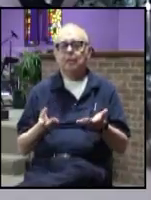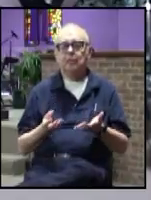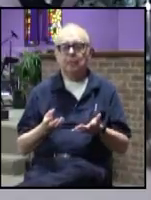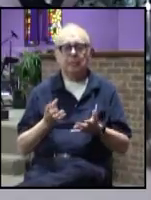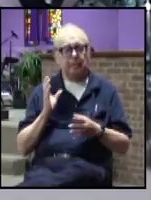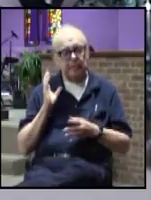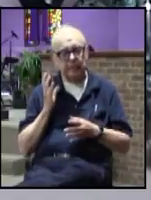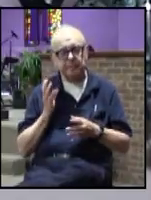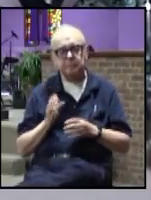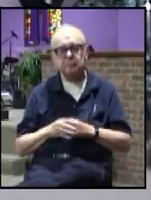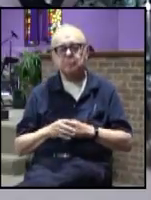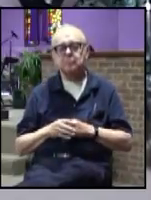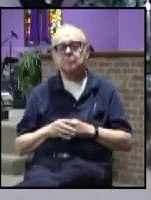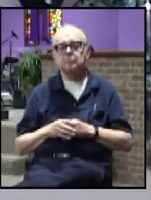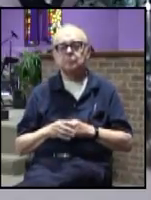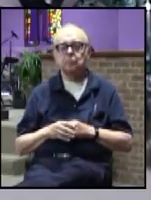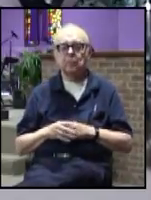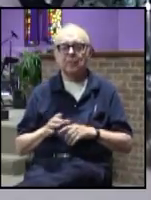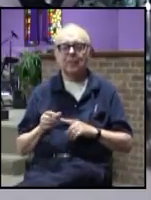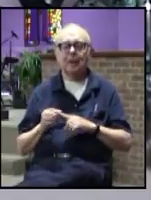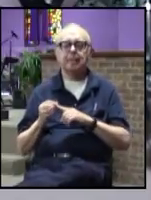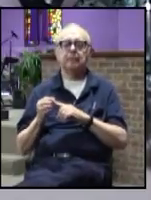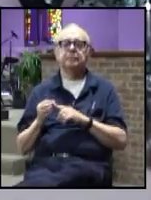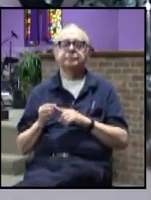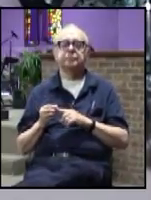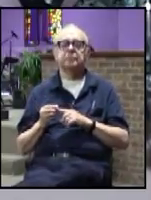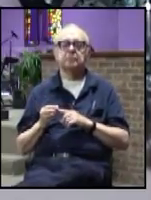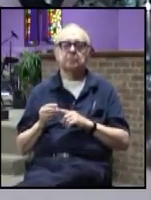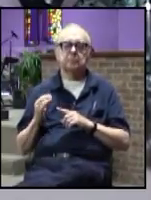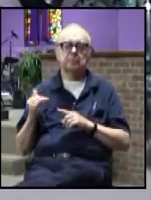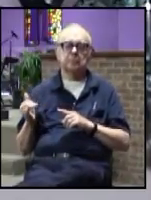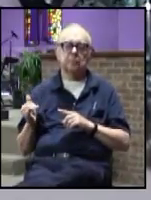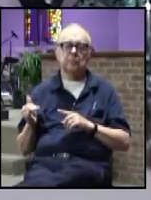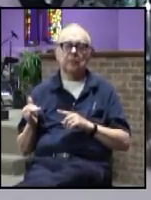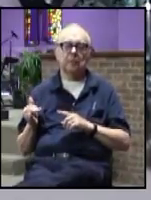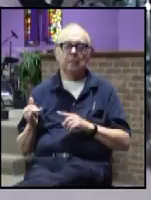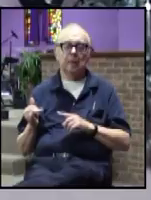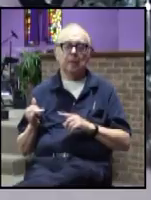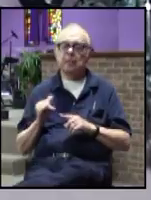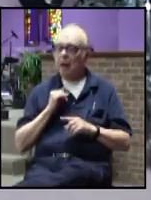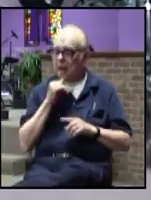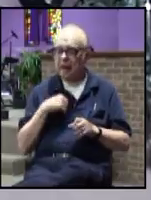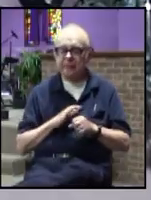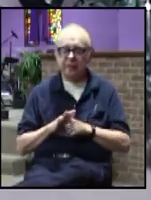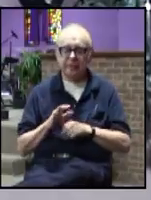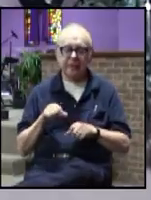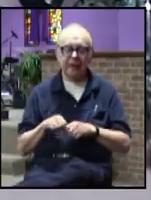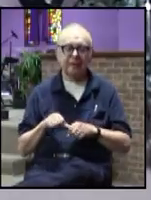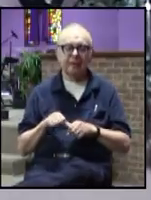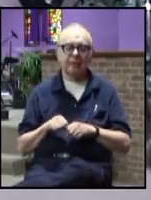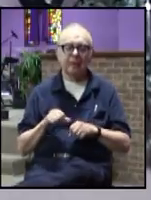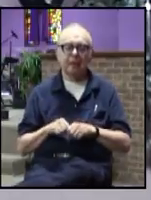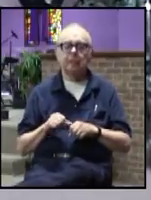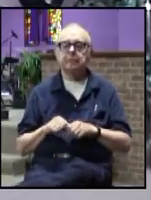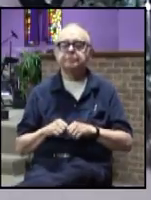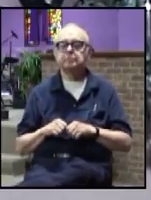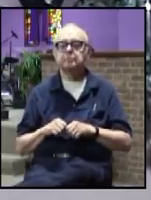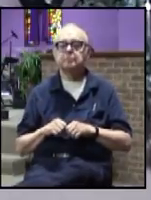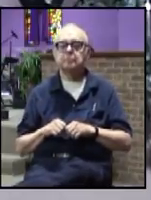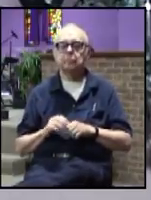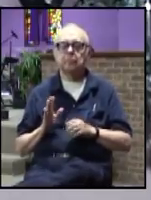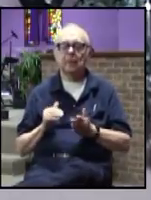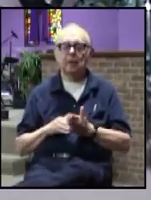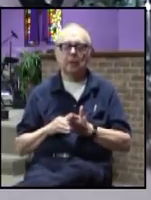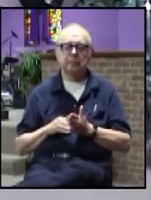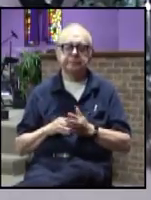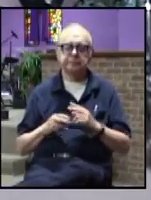turn on the radio or turn on the car because, especially if you're out in California, because you may run out of gas. And that's the worst thing in the world is be